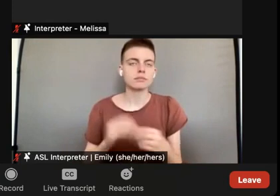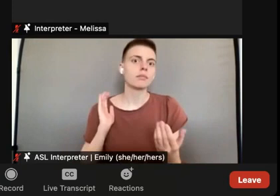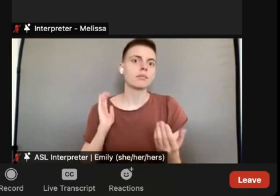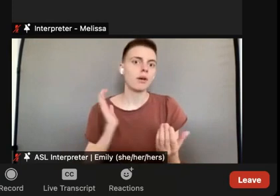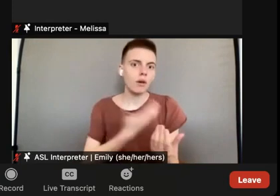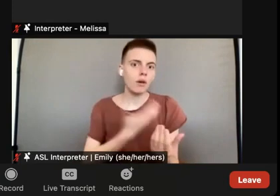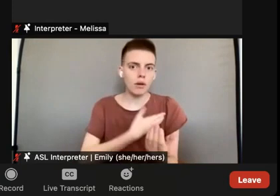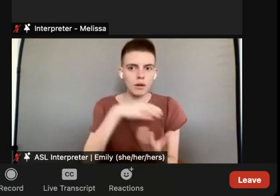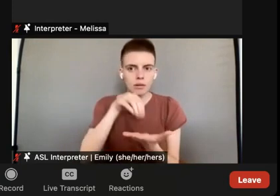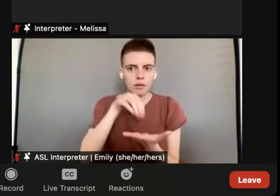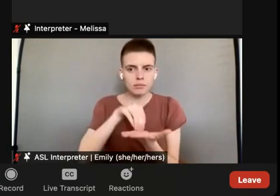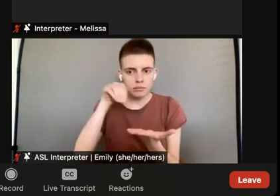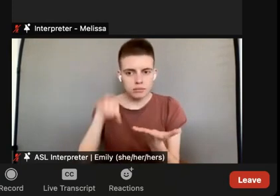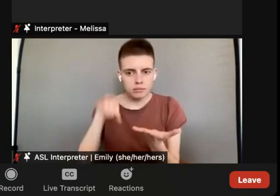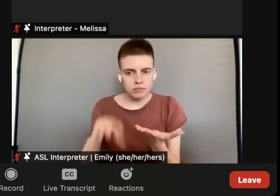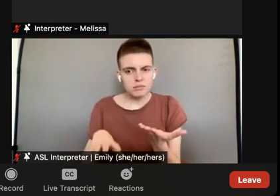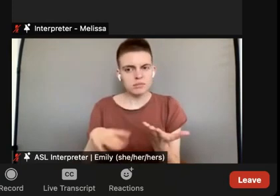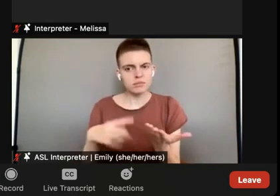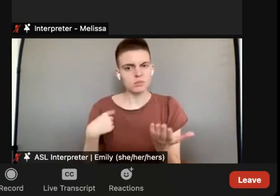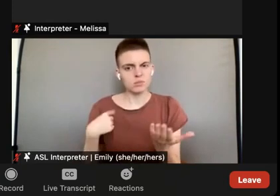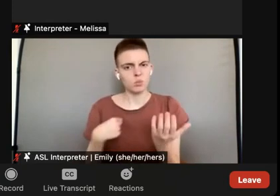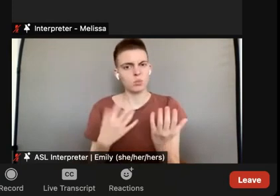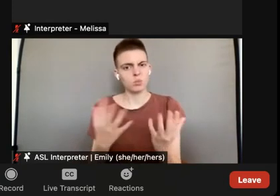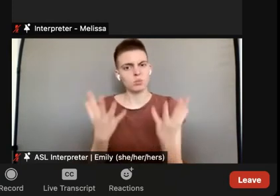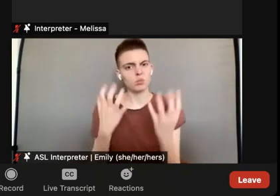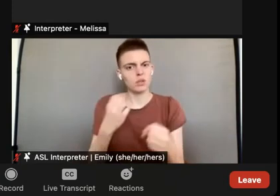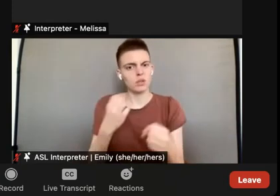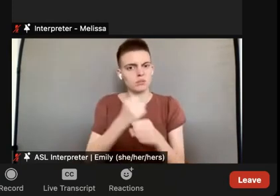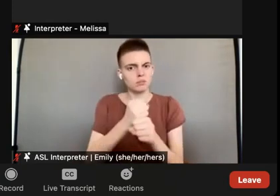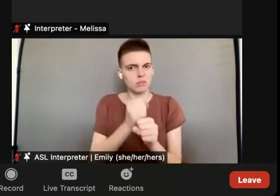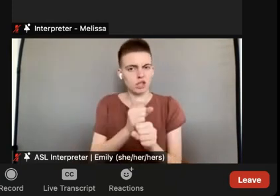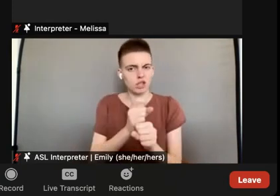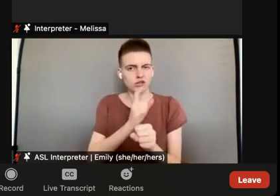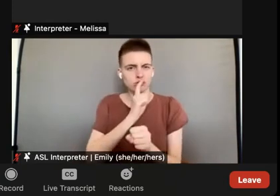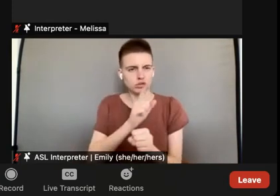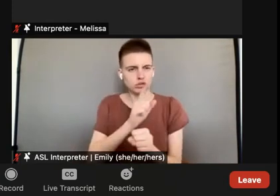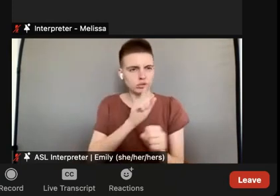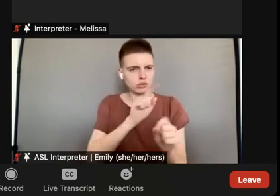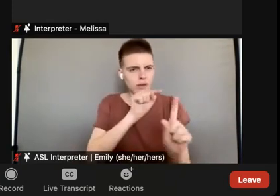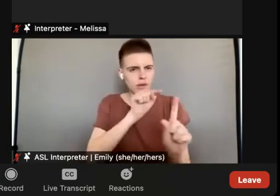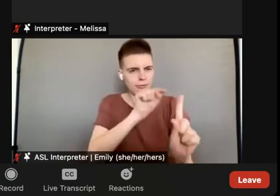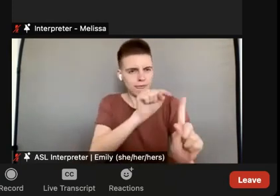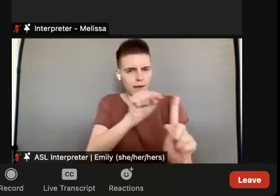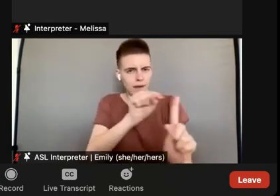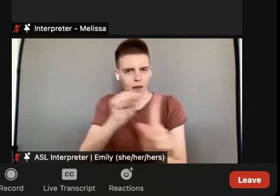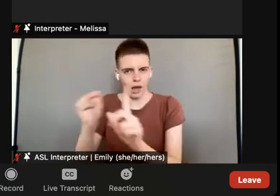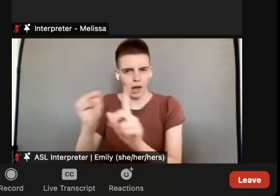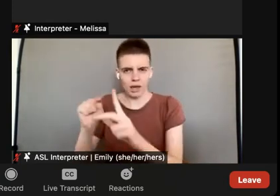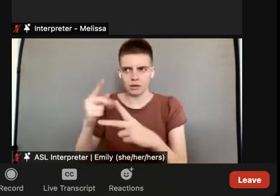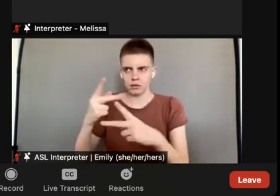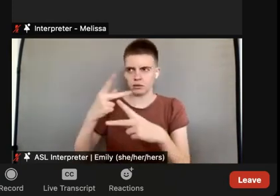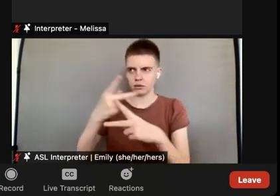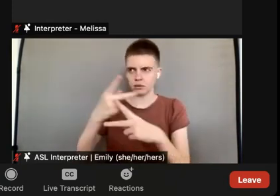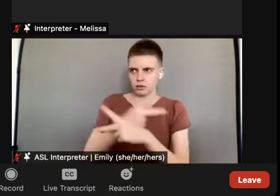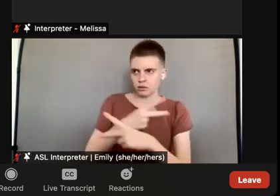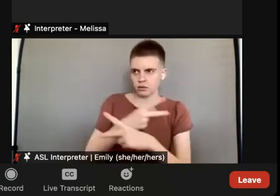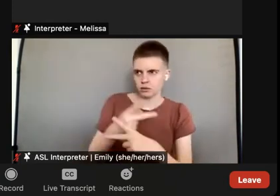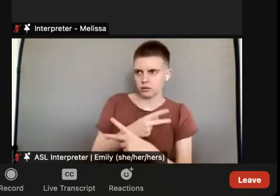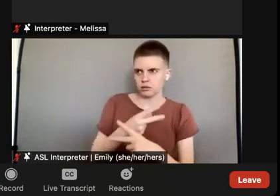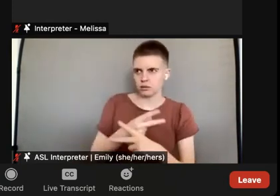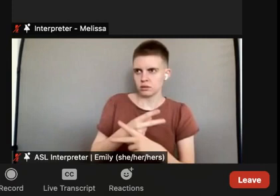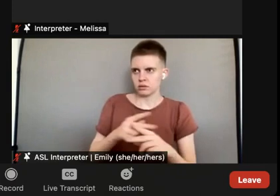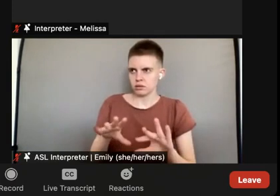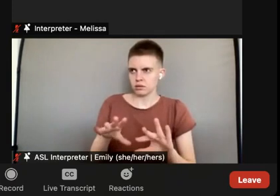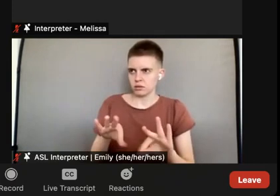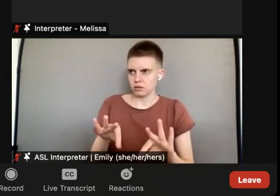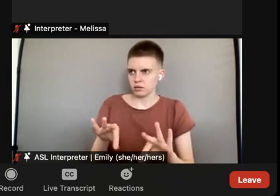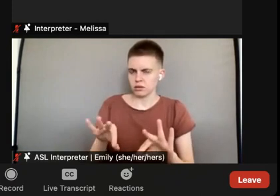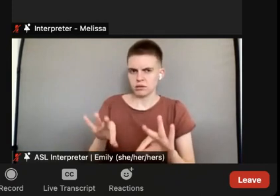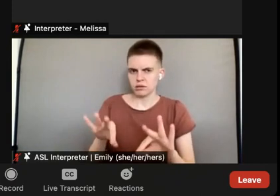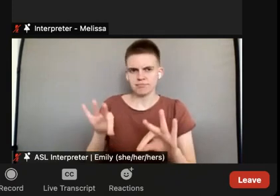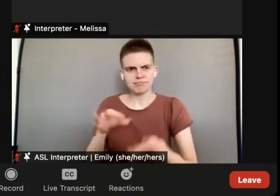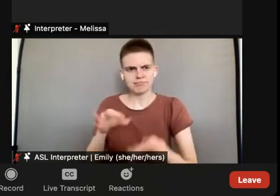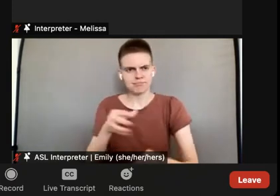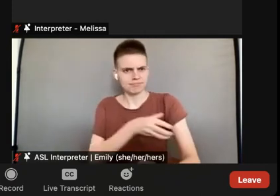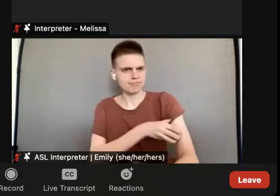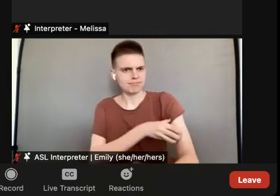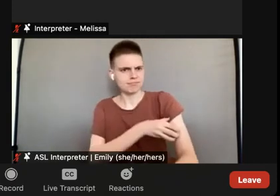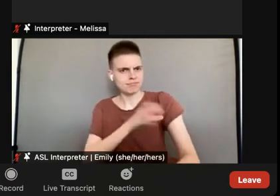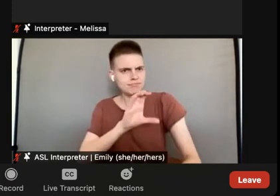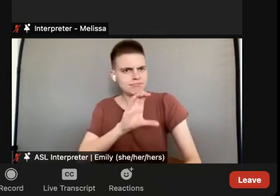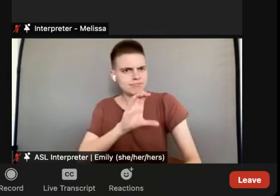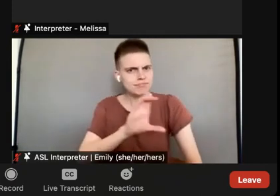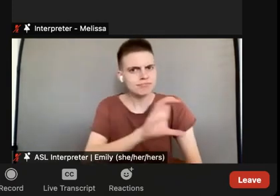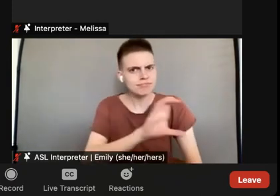to work some things out, and that we help them learn to advocate and have some